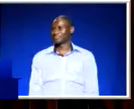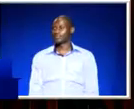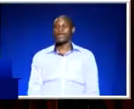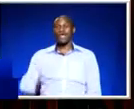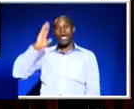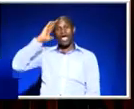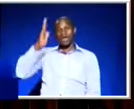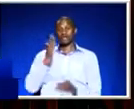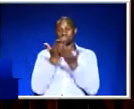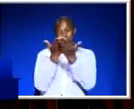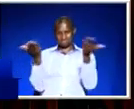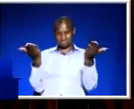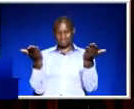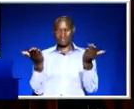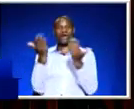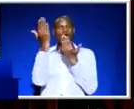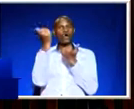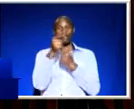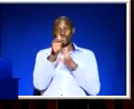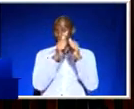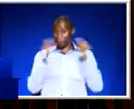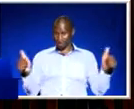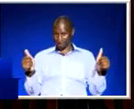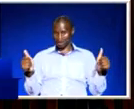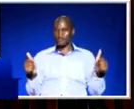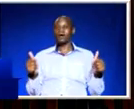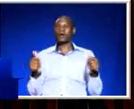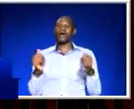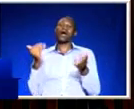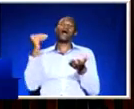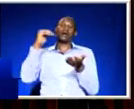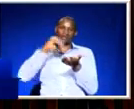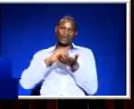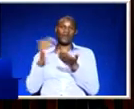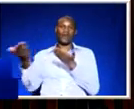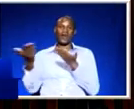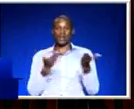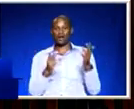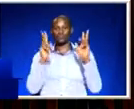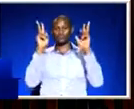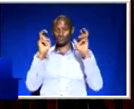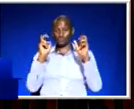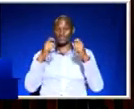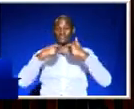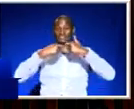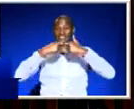Hello, viewer. I hope you are well. And once again, welcome to the topic in